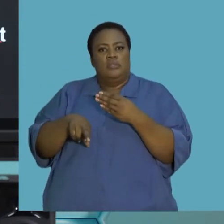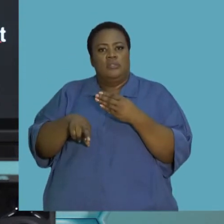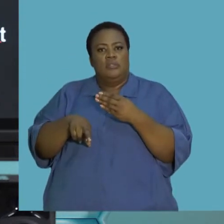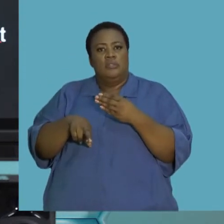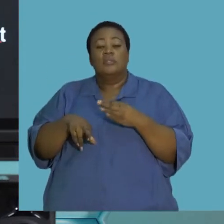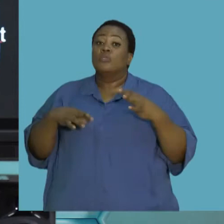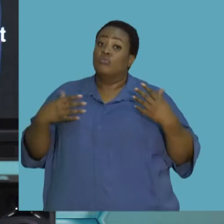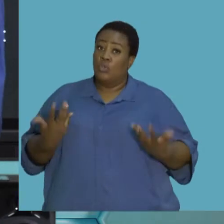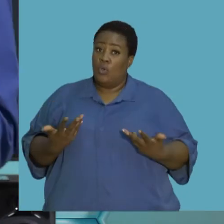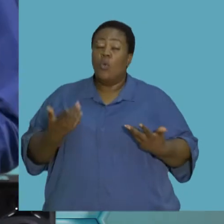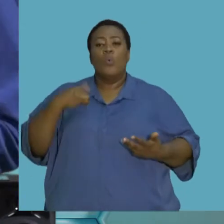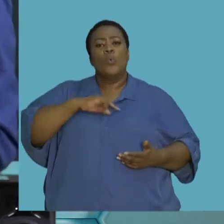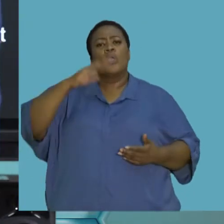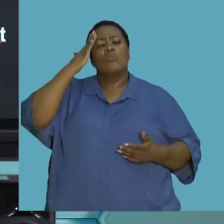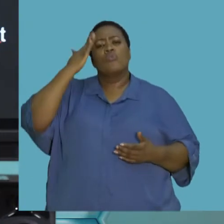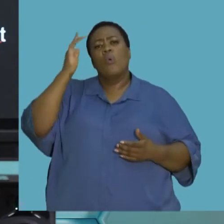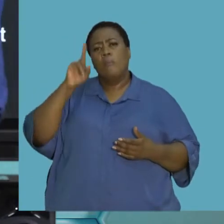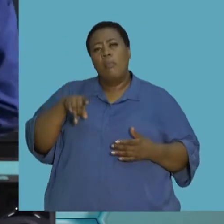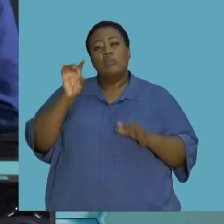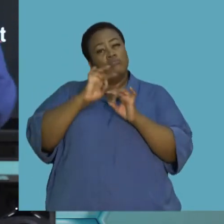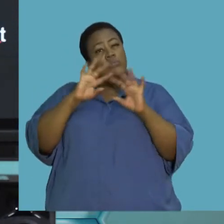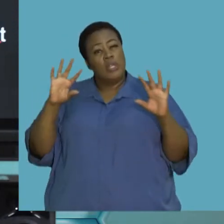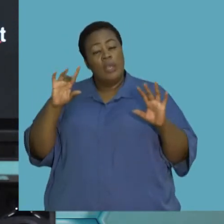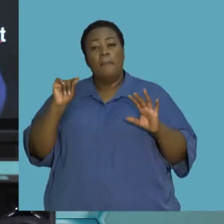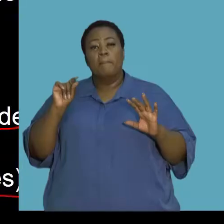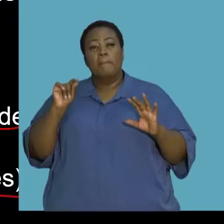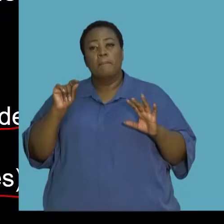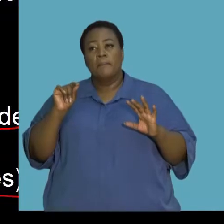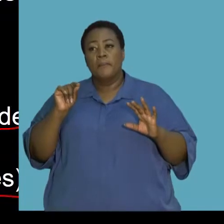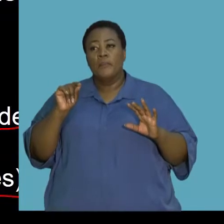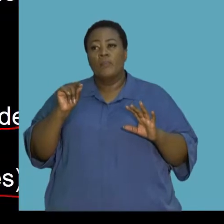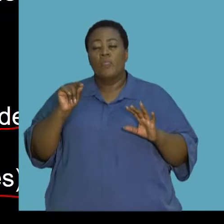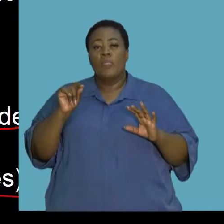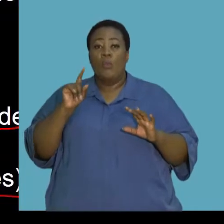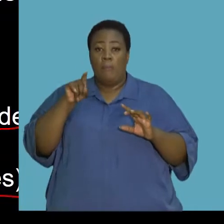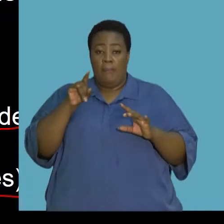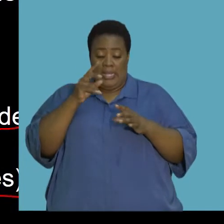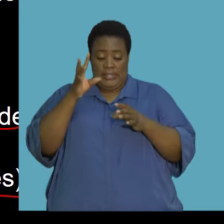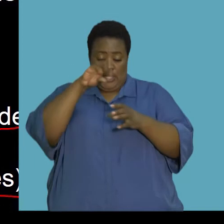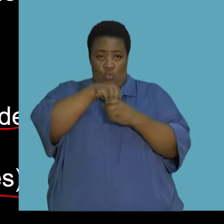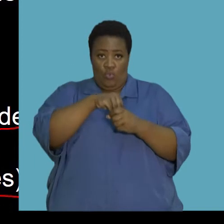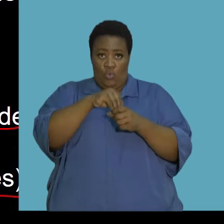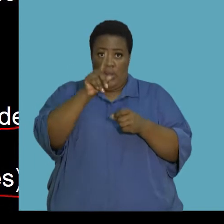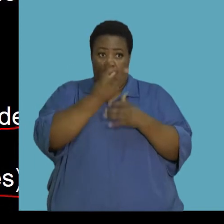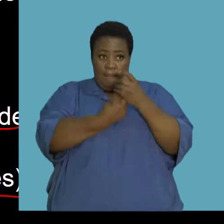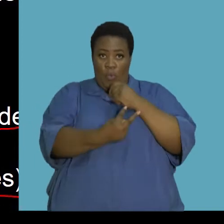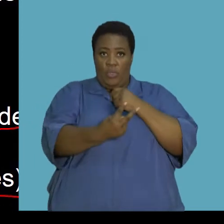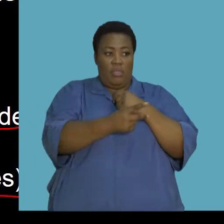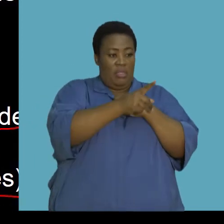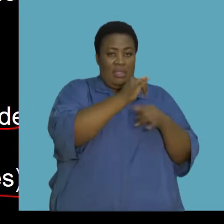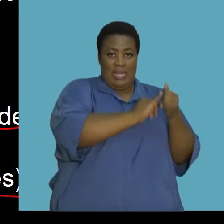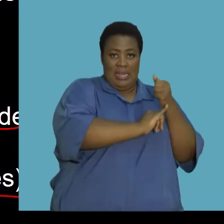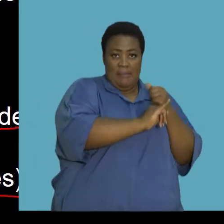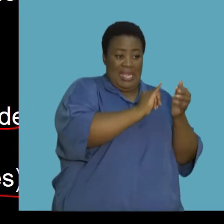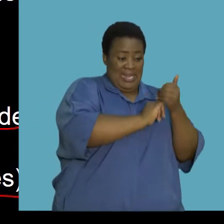from. So we got to know clearly that in our hypothesis we've got to include both the dependent